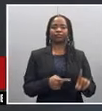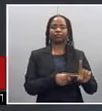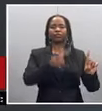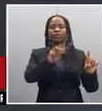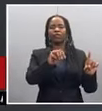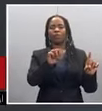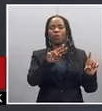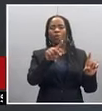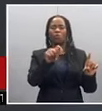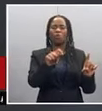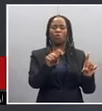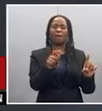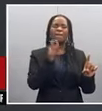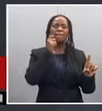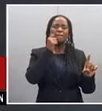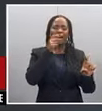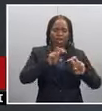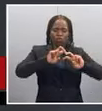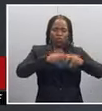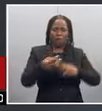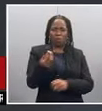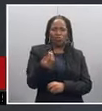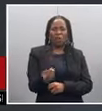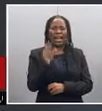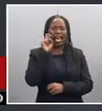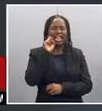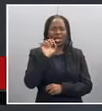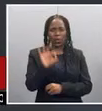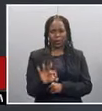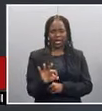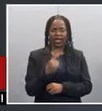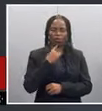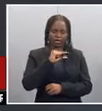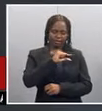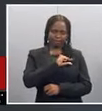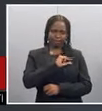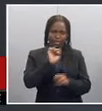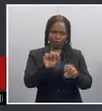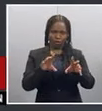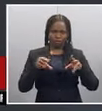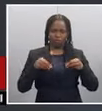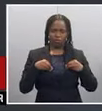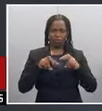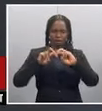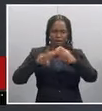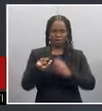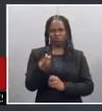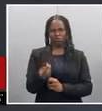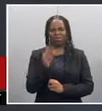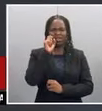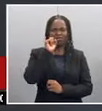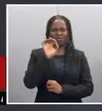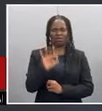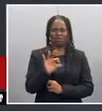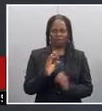accused of raping and murdering 3-year-old Courtney Pieters, has pleaded guilty to murder and necrophilia. Pieters'